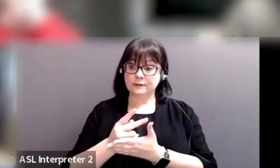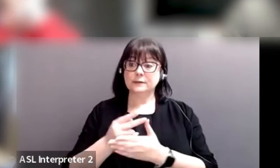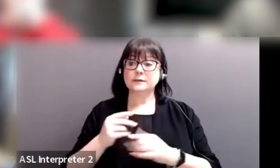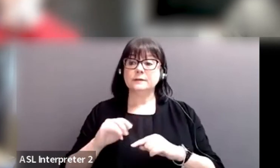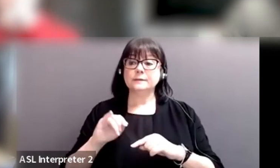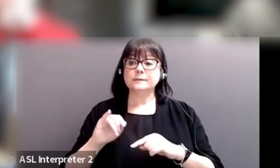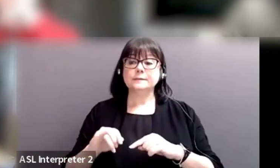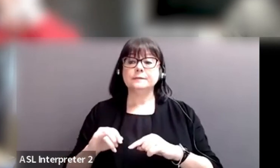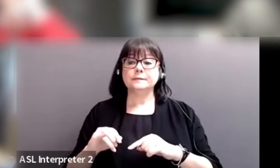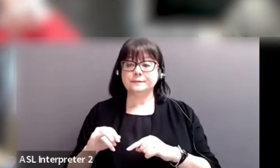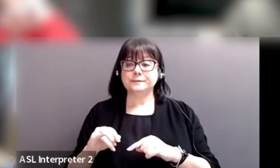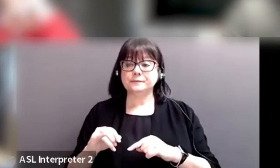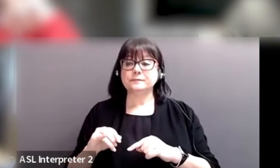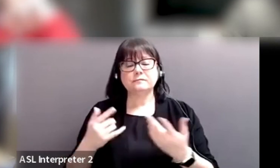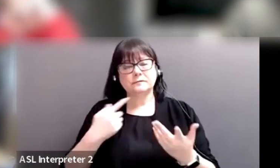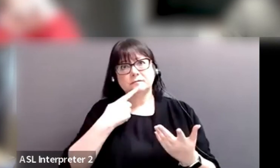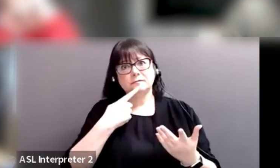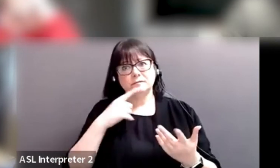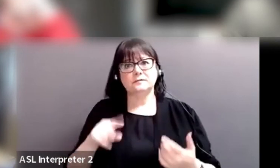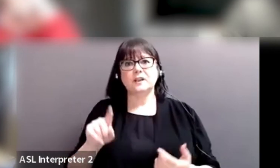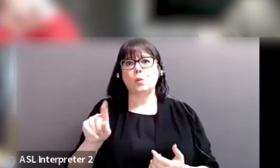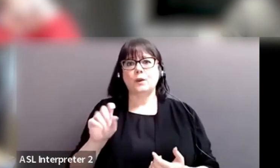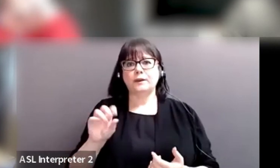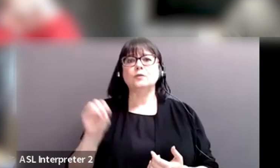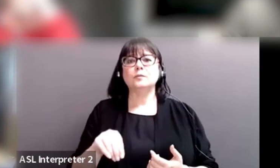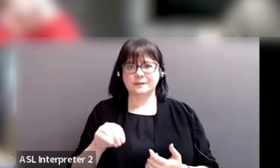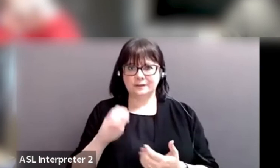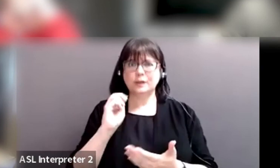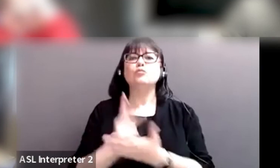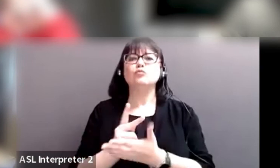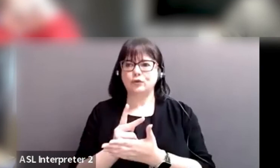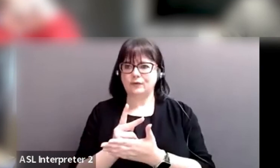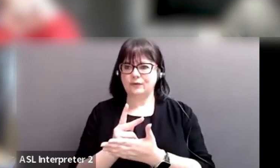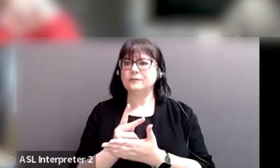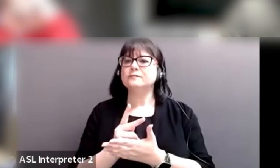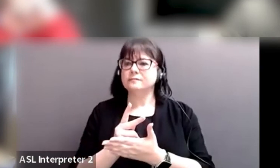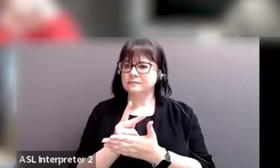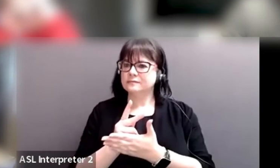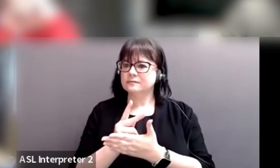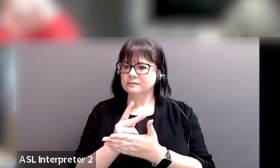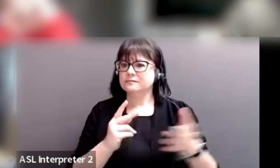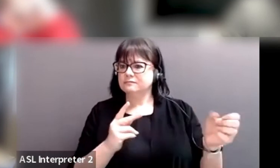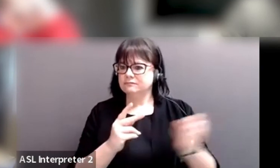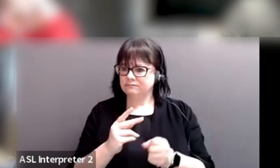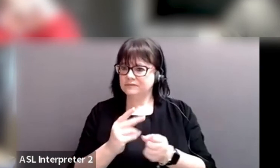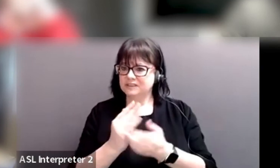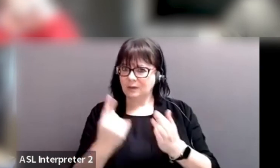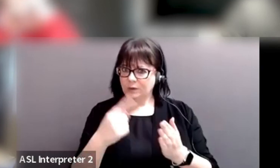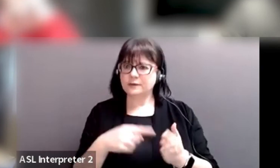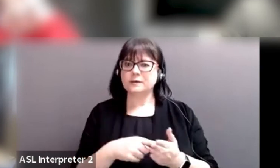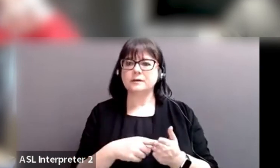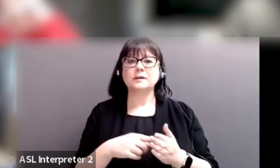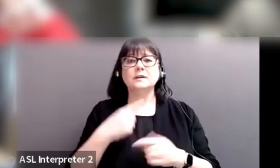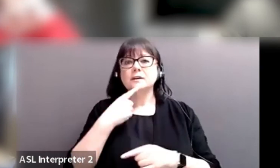have effectively almost 100% approval rate on that. Because typically we're able to get all of our